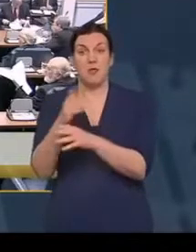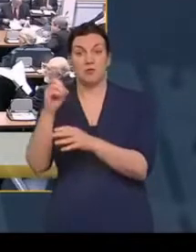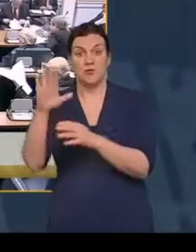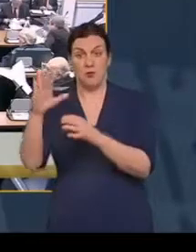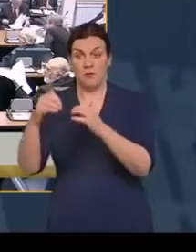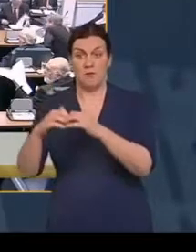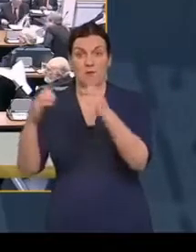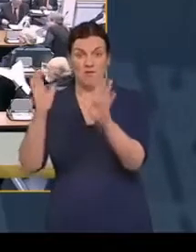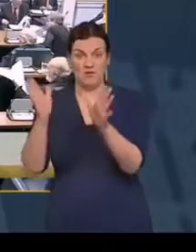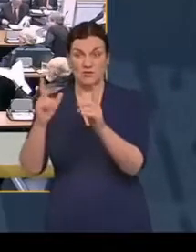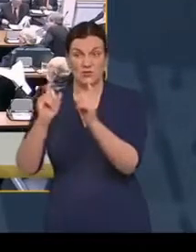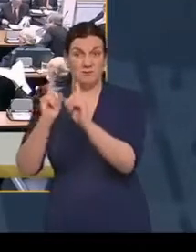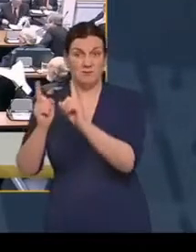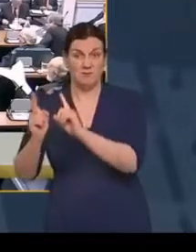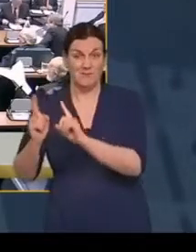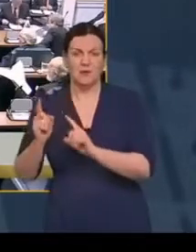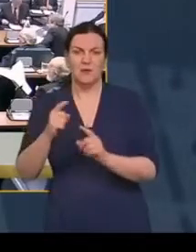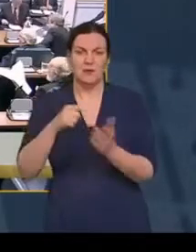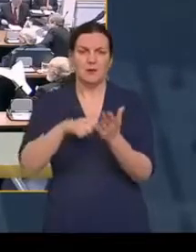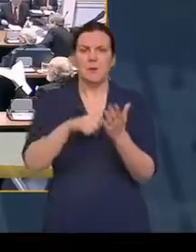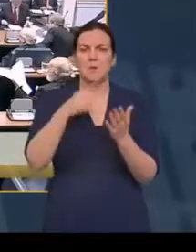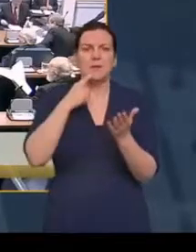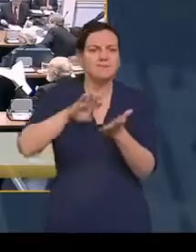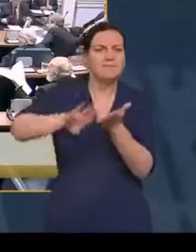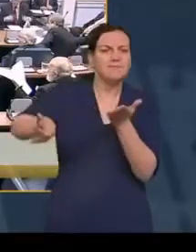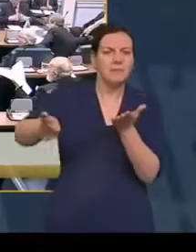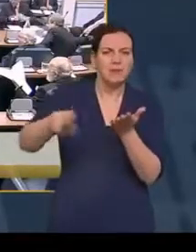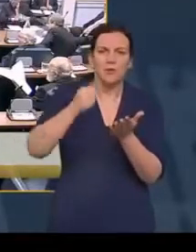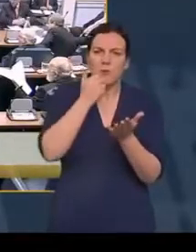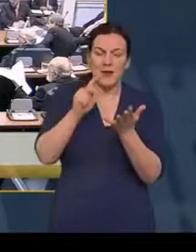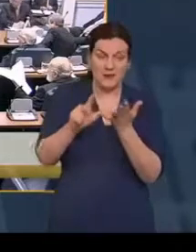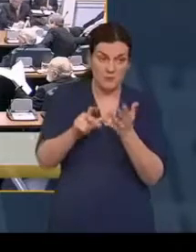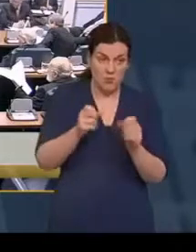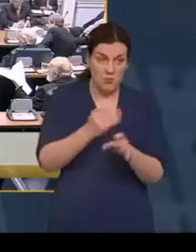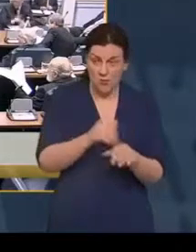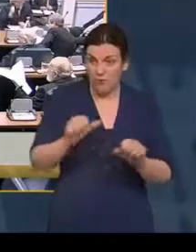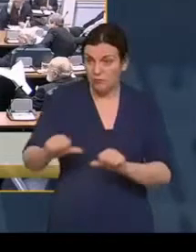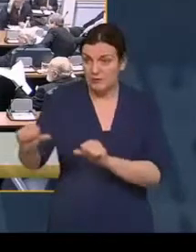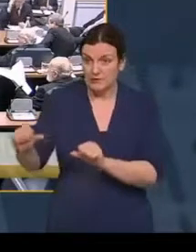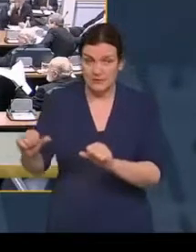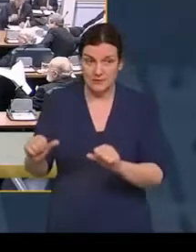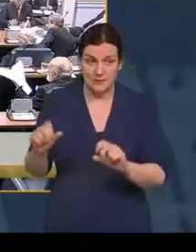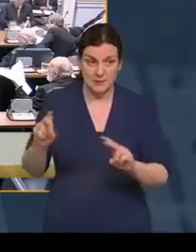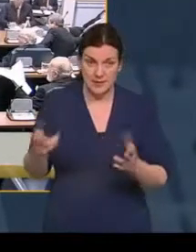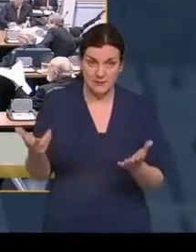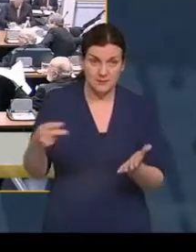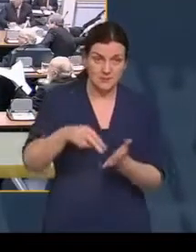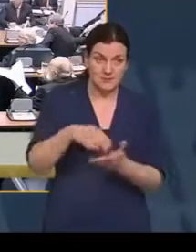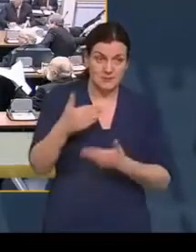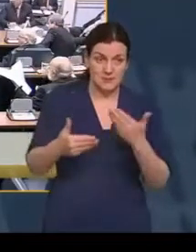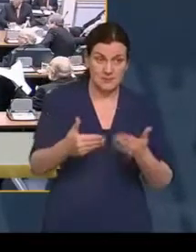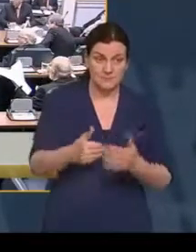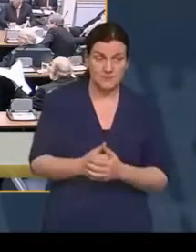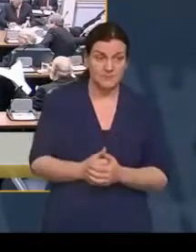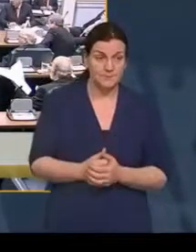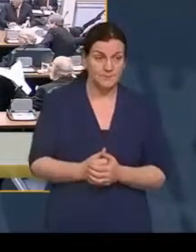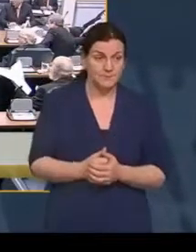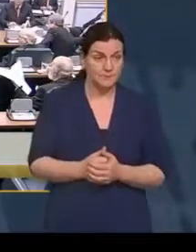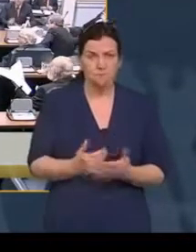number 8. So number 8 will be next. So... Yes, you can speak, yes. Go